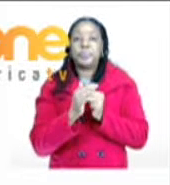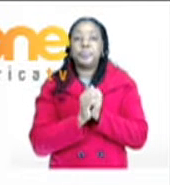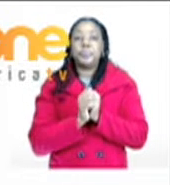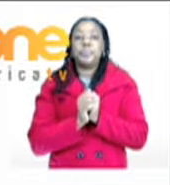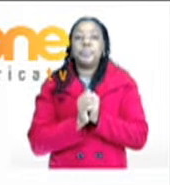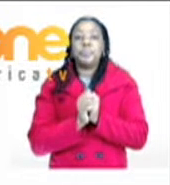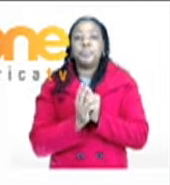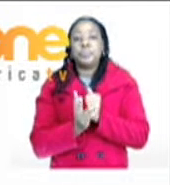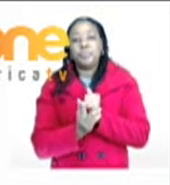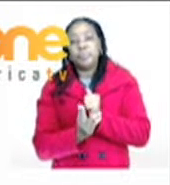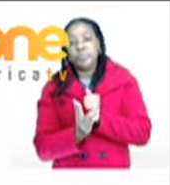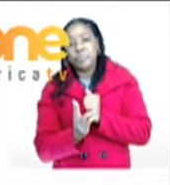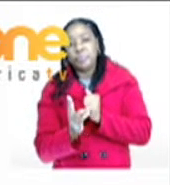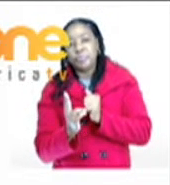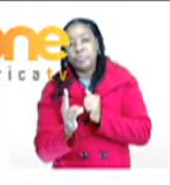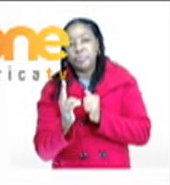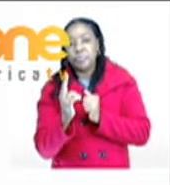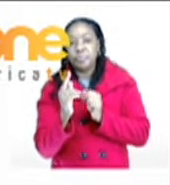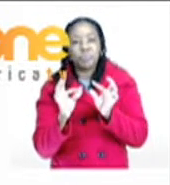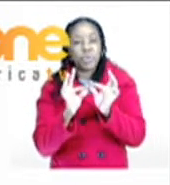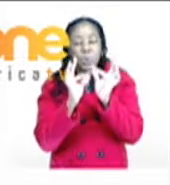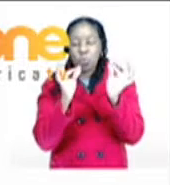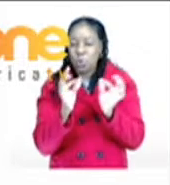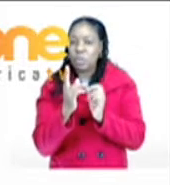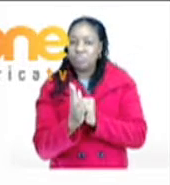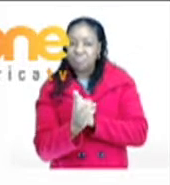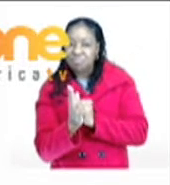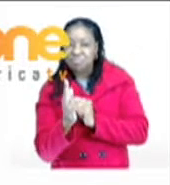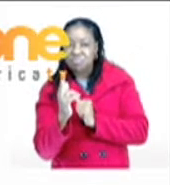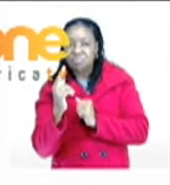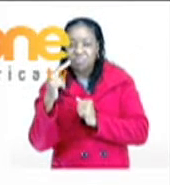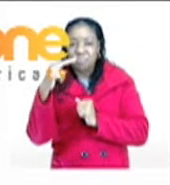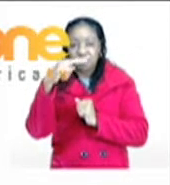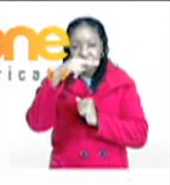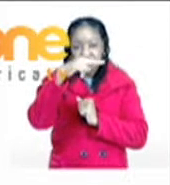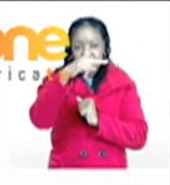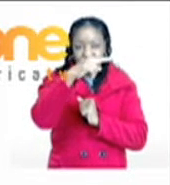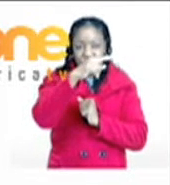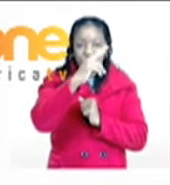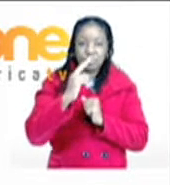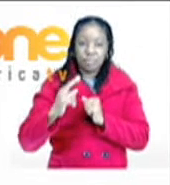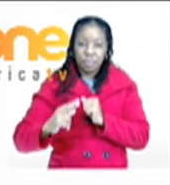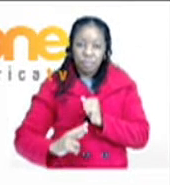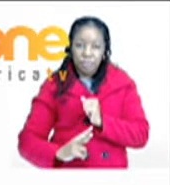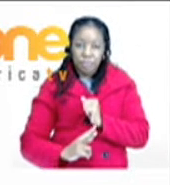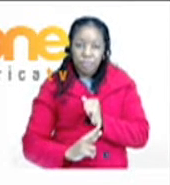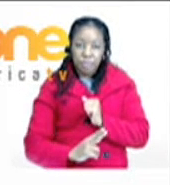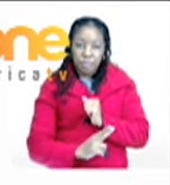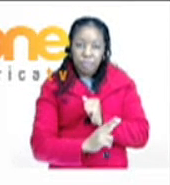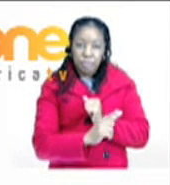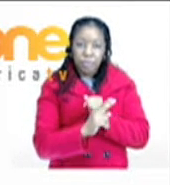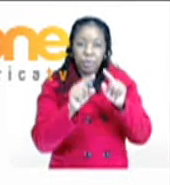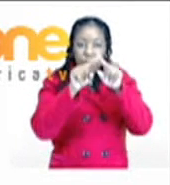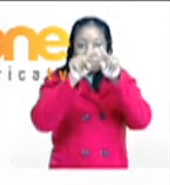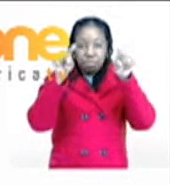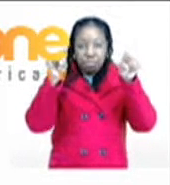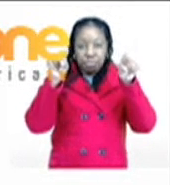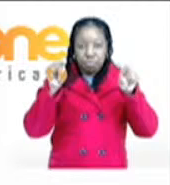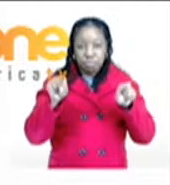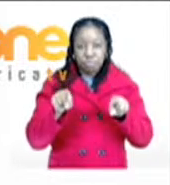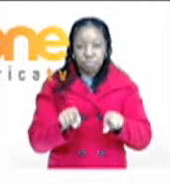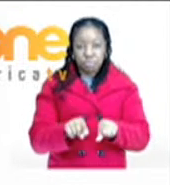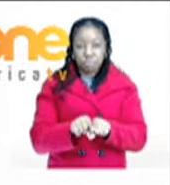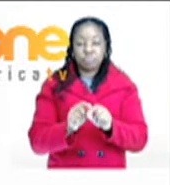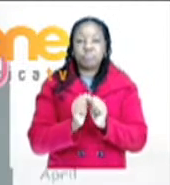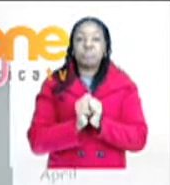this shield will be able to fit into the right place. It's like we are building a puzzle. Right, cut